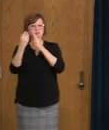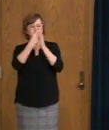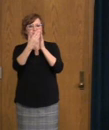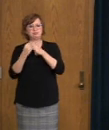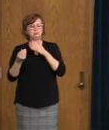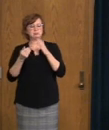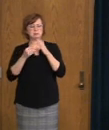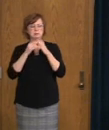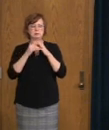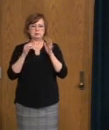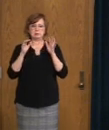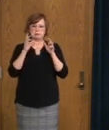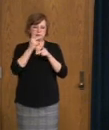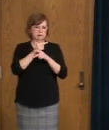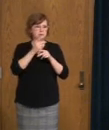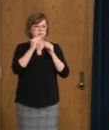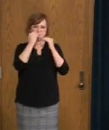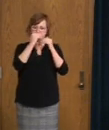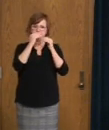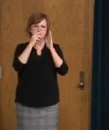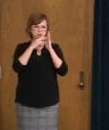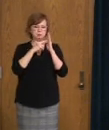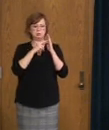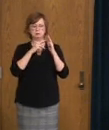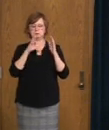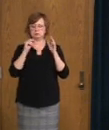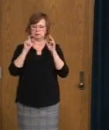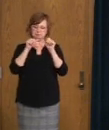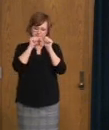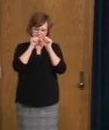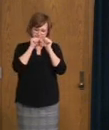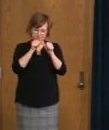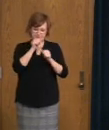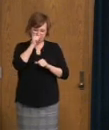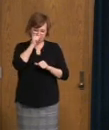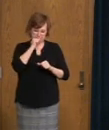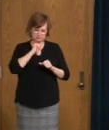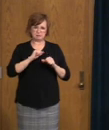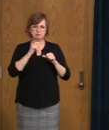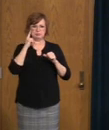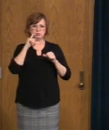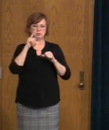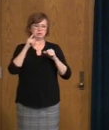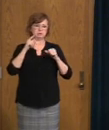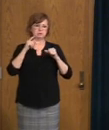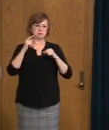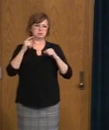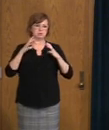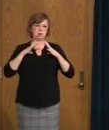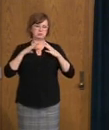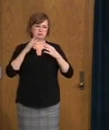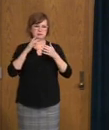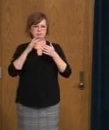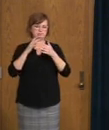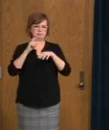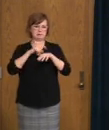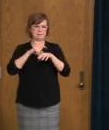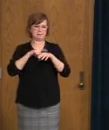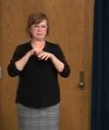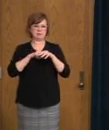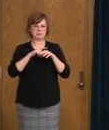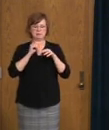over the holidays to, continue doing what we're doing so that we can see, low case numbers throughout the holiday season and look forward